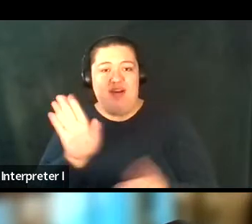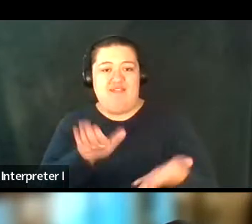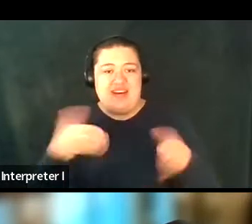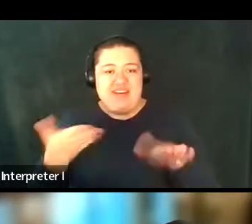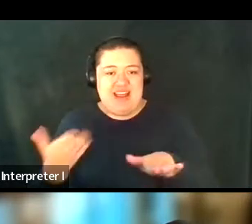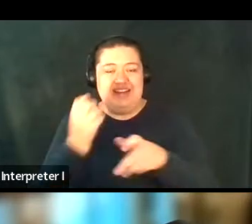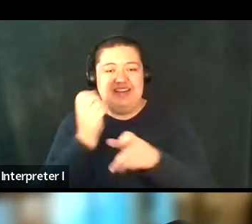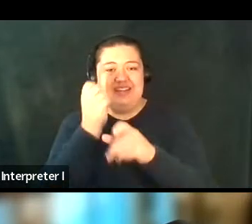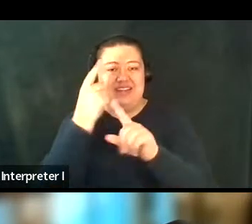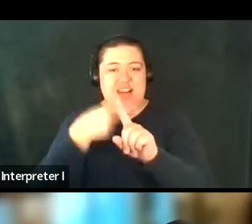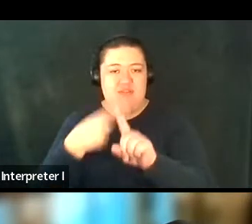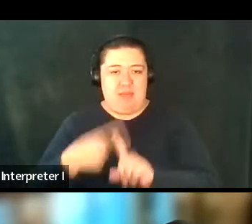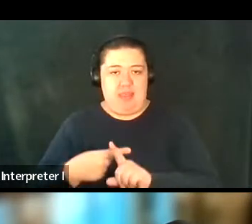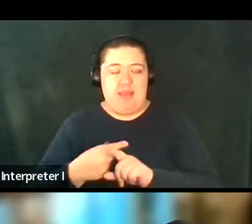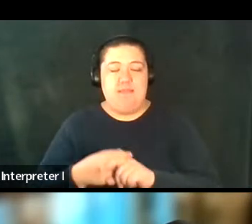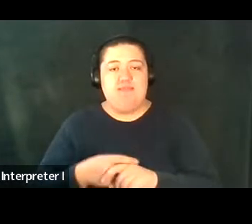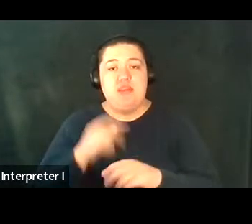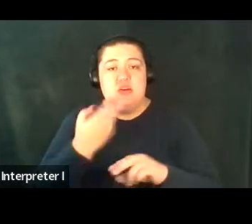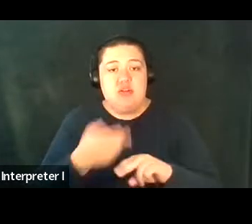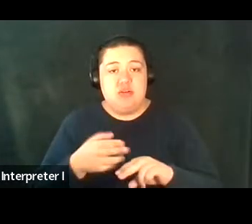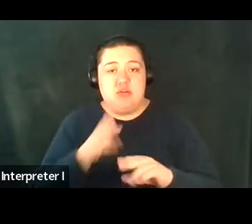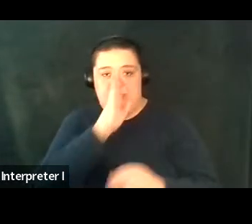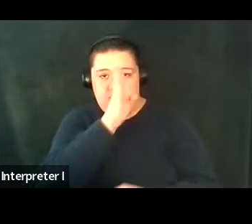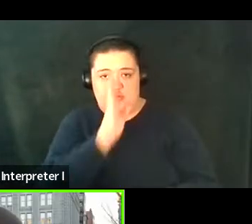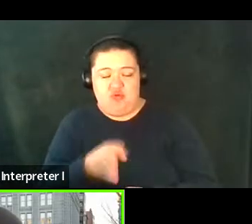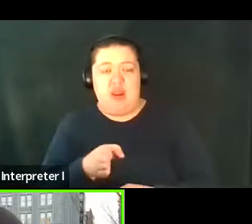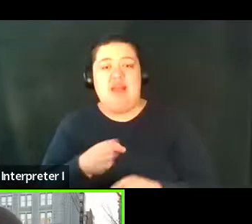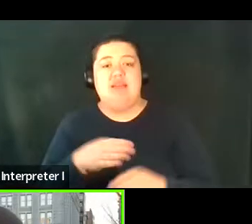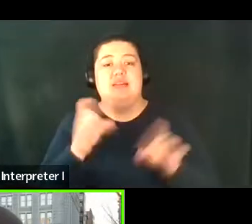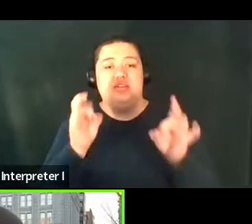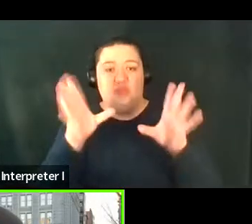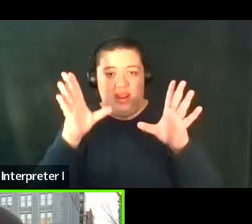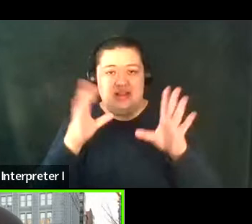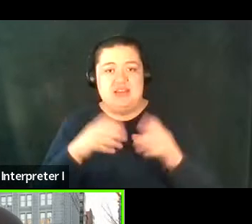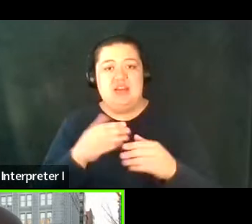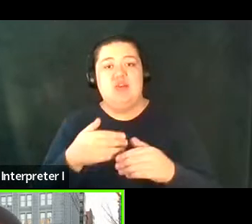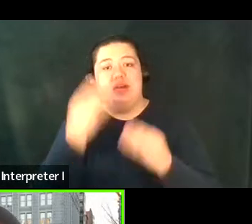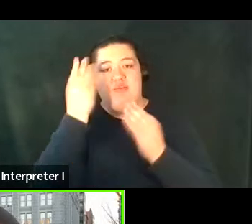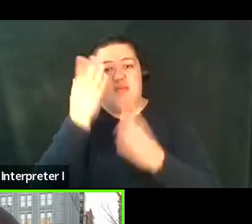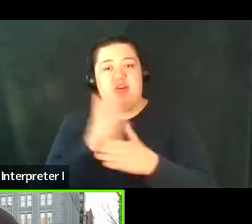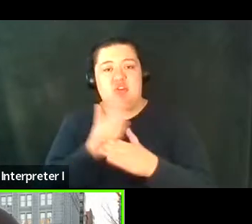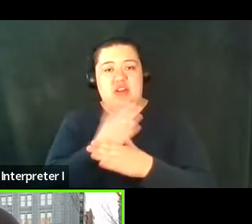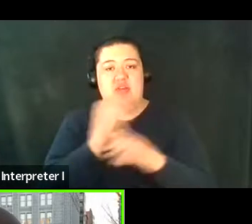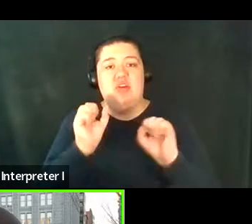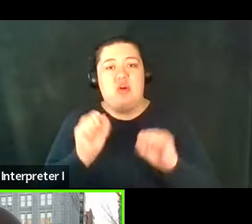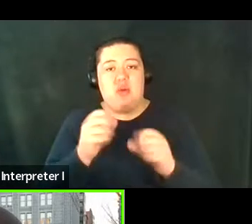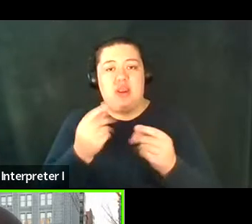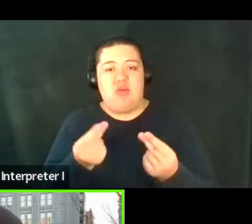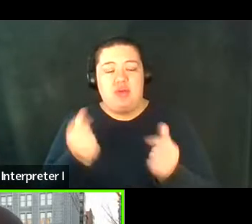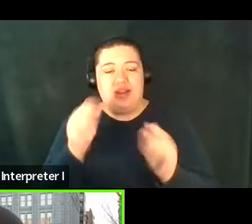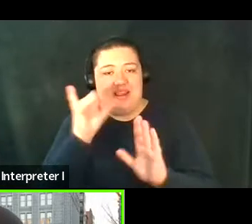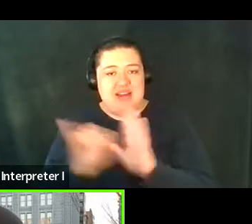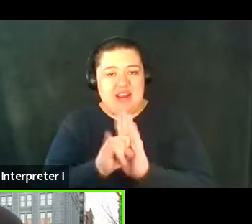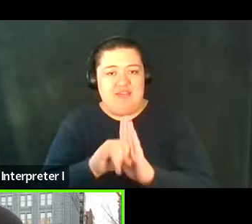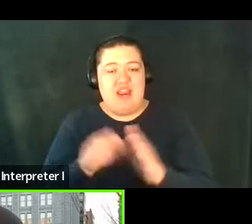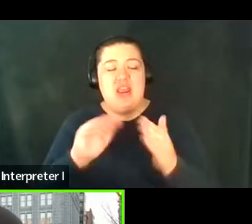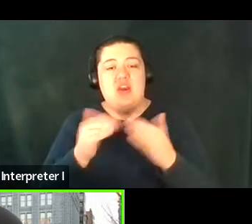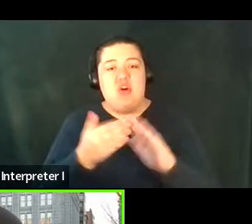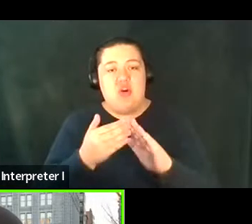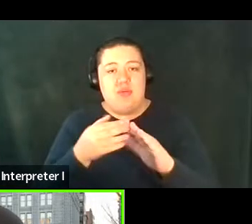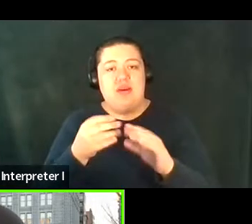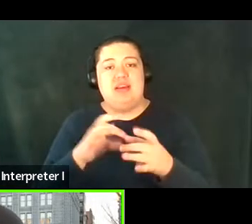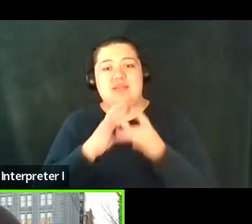order addresses this crisis by improving information sharing so we can more quickly identify communities heavily affected by